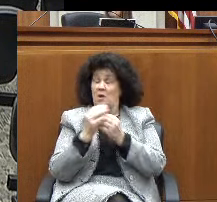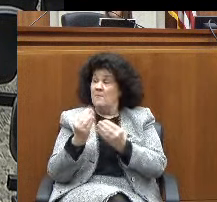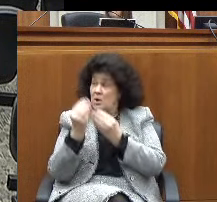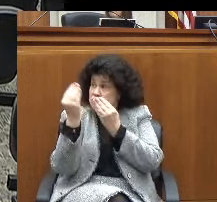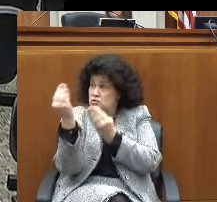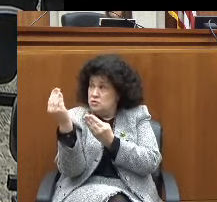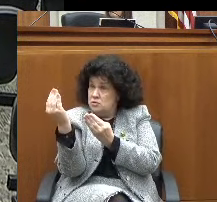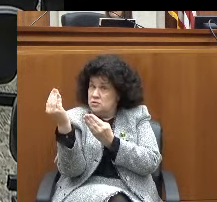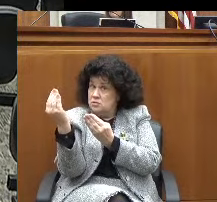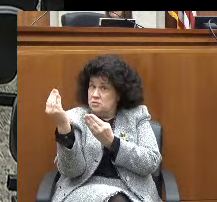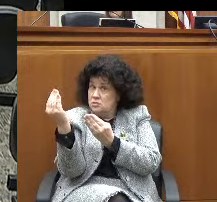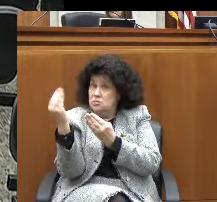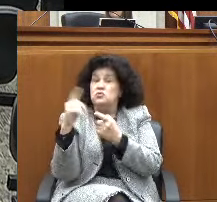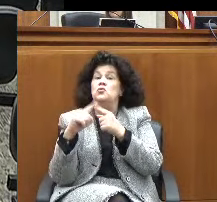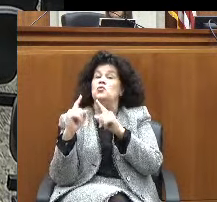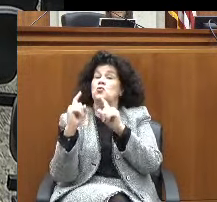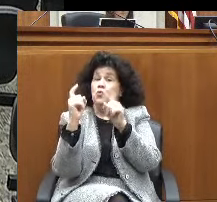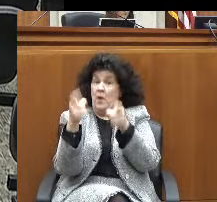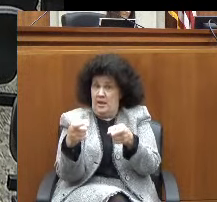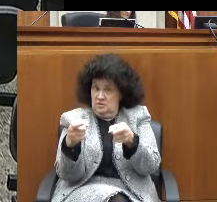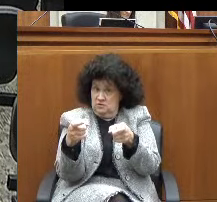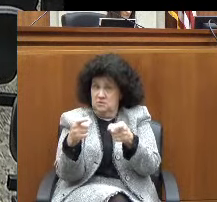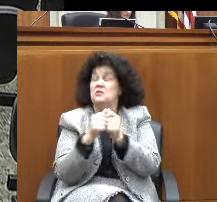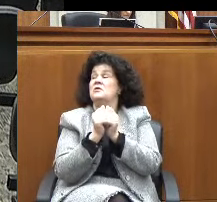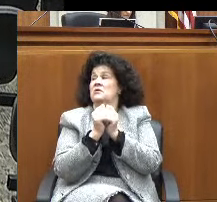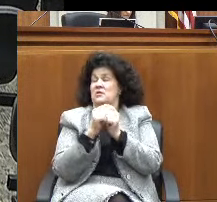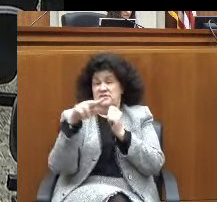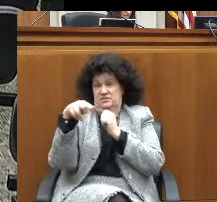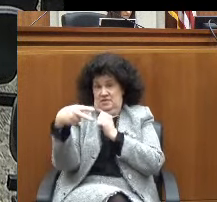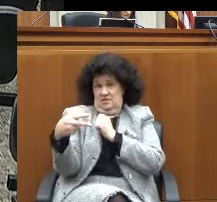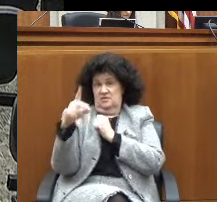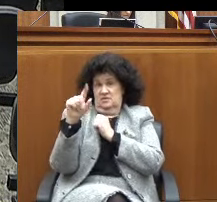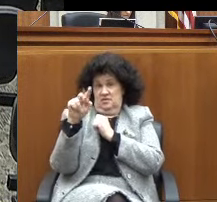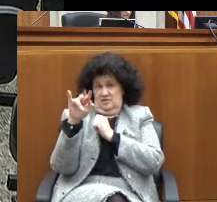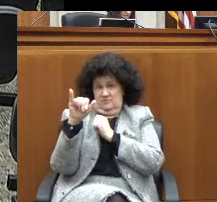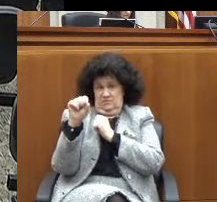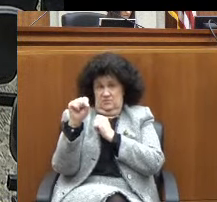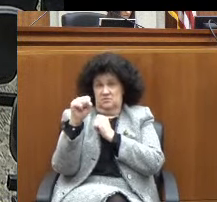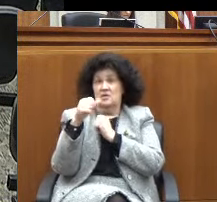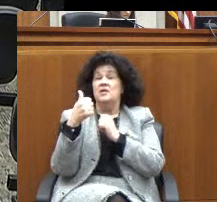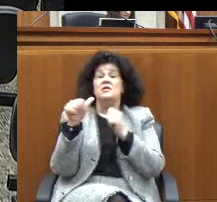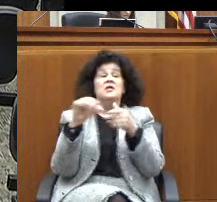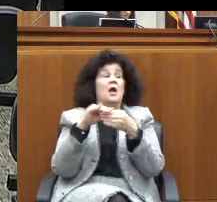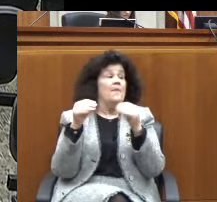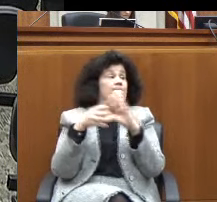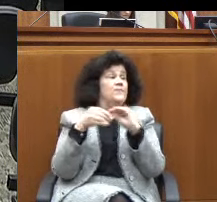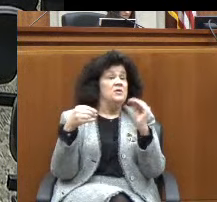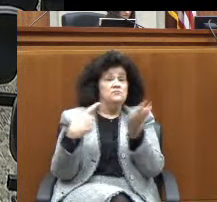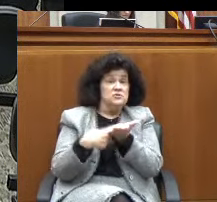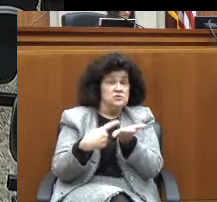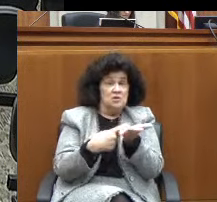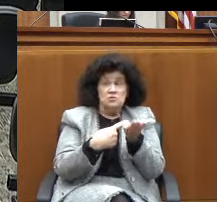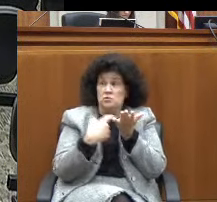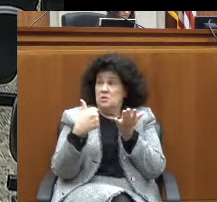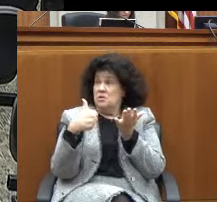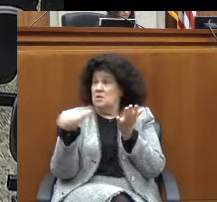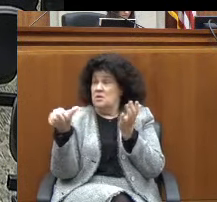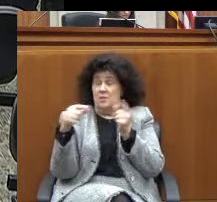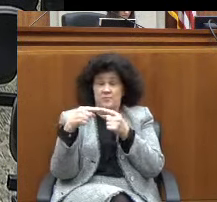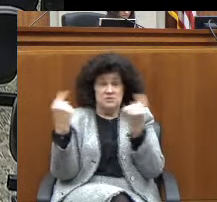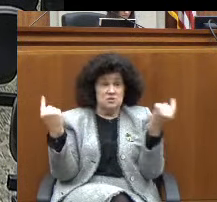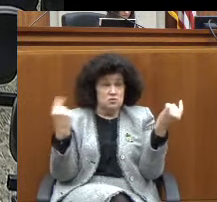Motion to grant, second by Dr. Davis. Any comments, discussion,